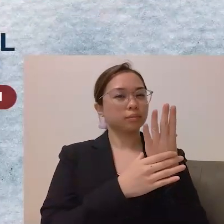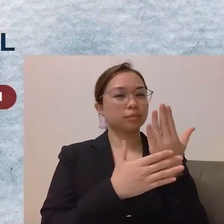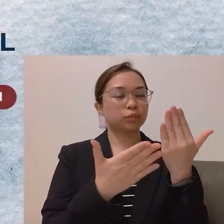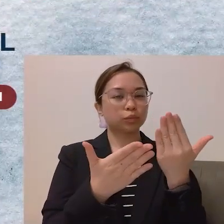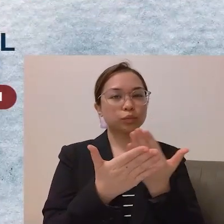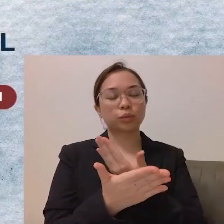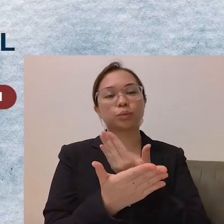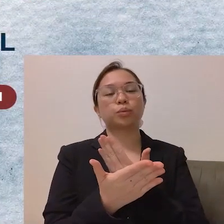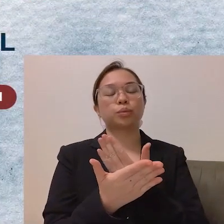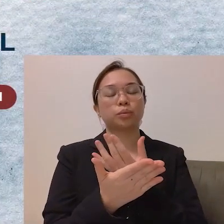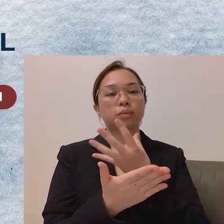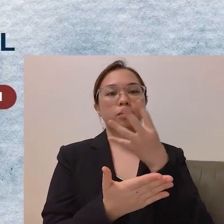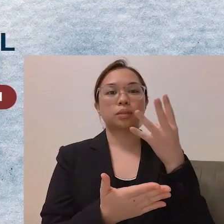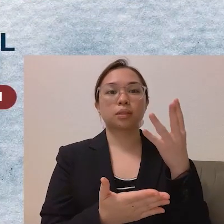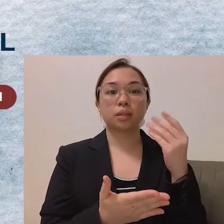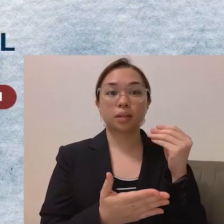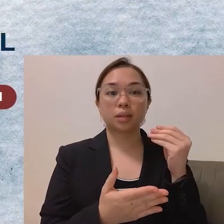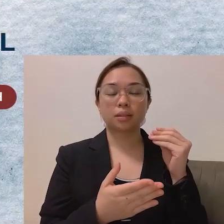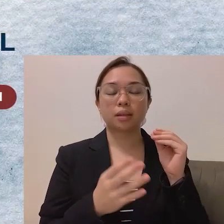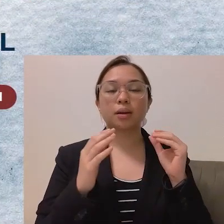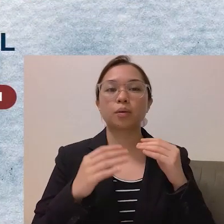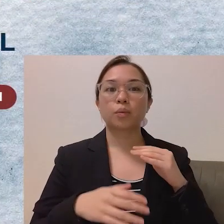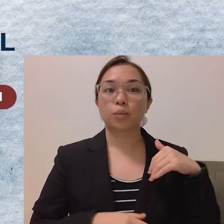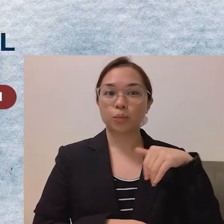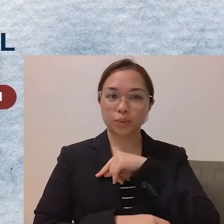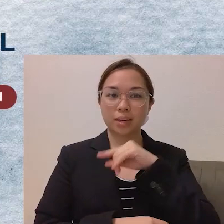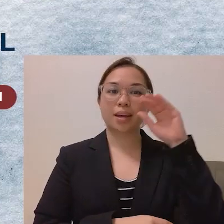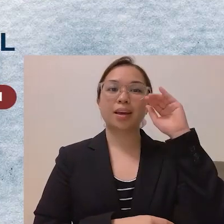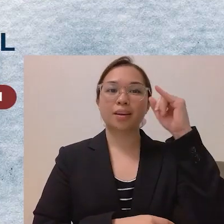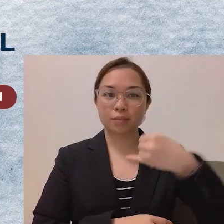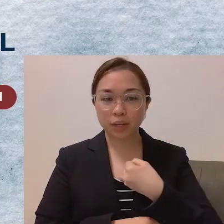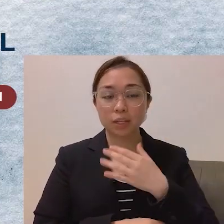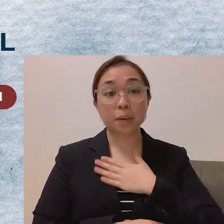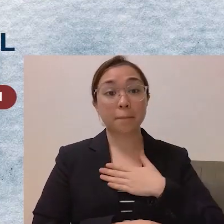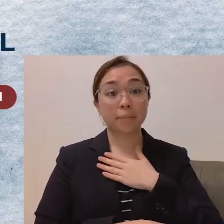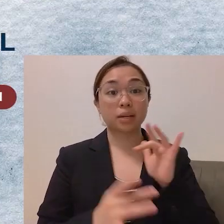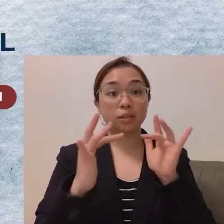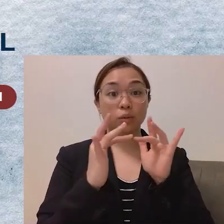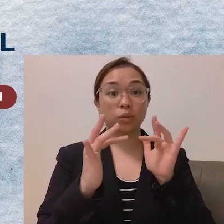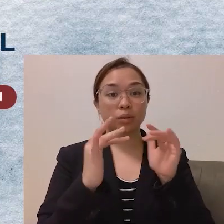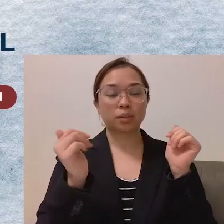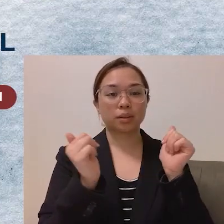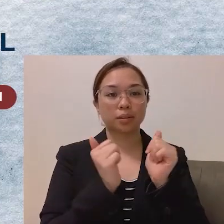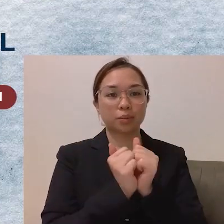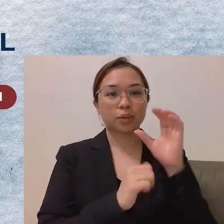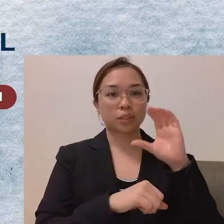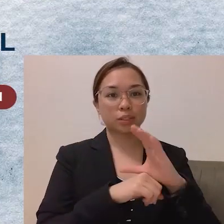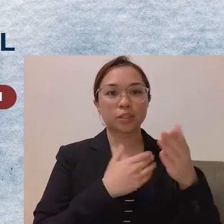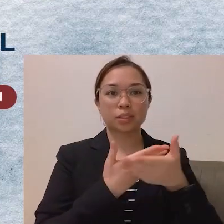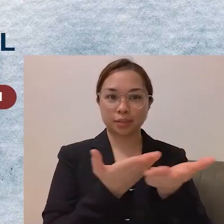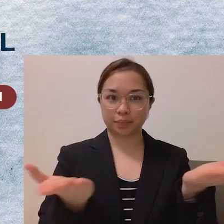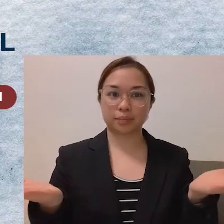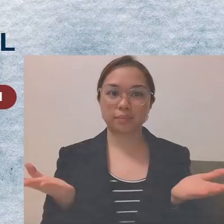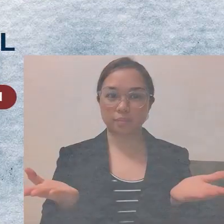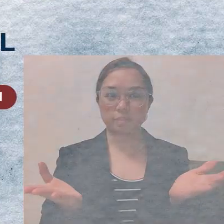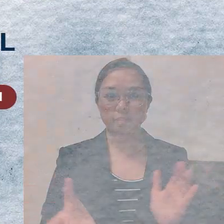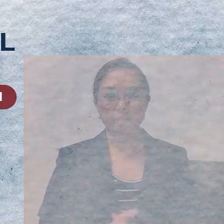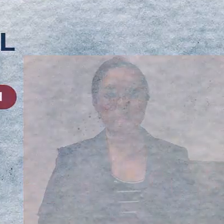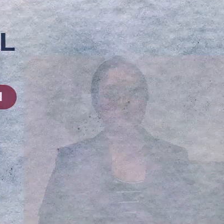assist us in pursuing this call, we invite you to connect with the church in these different venues.